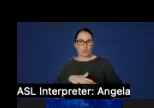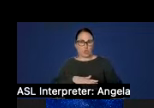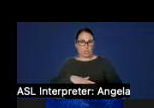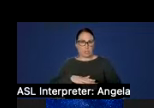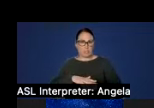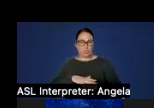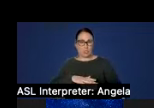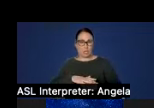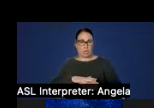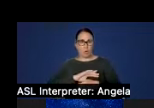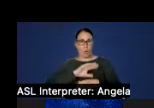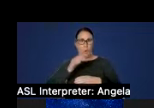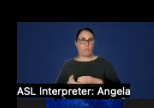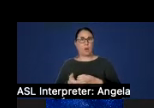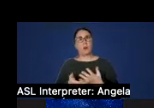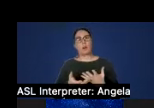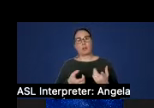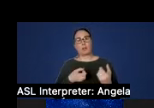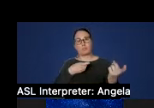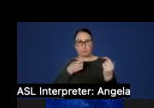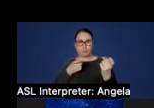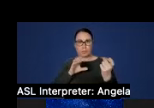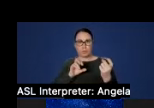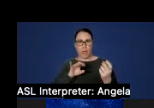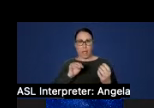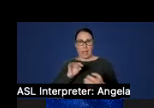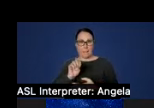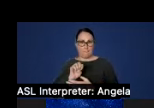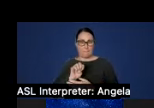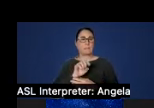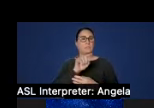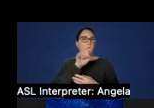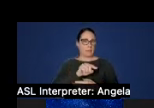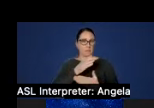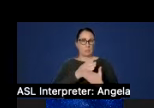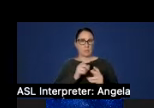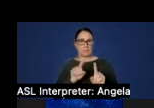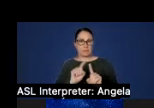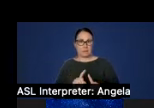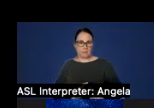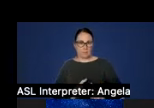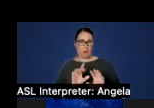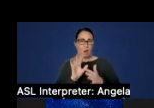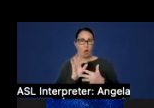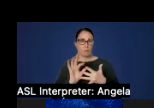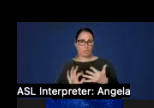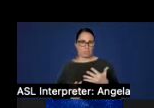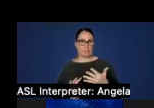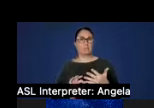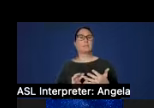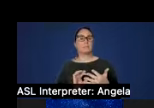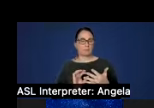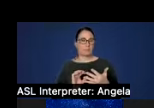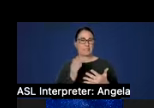so these are some of the different options, which is why it's almost